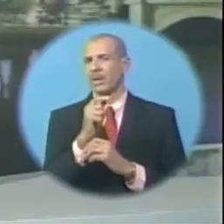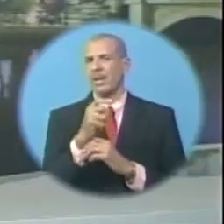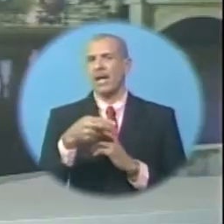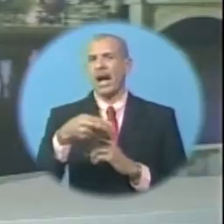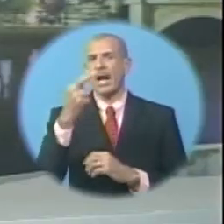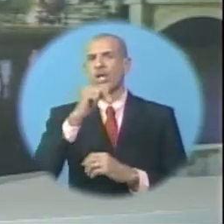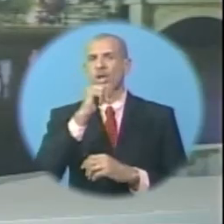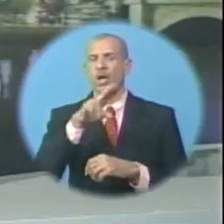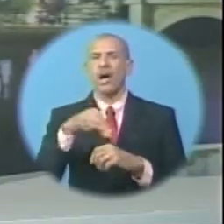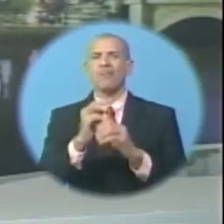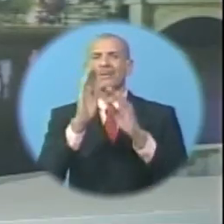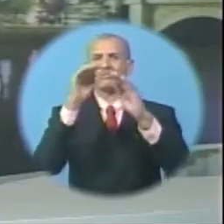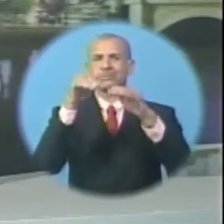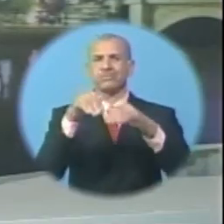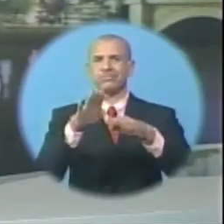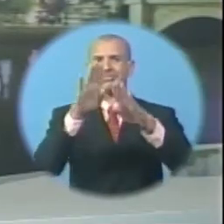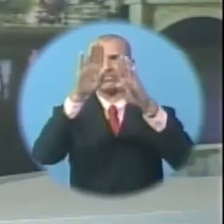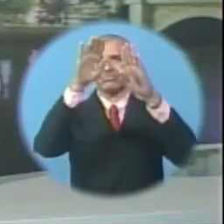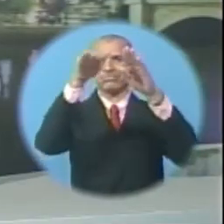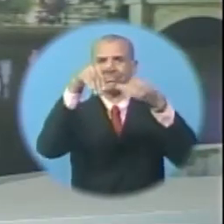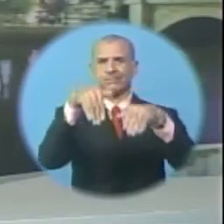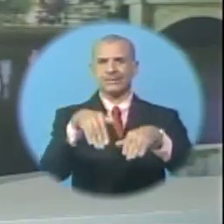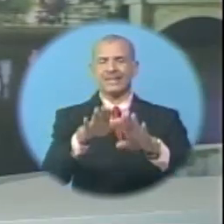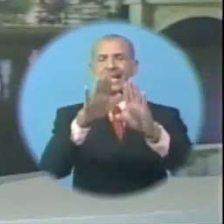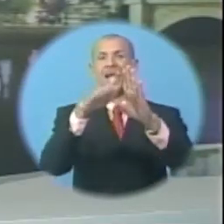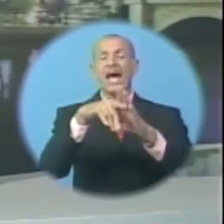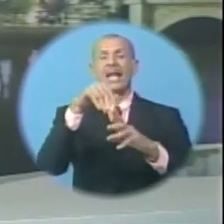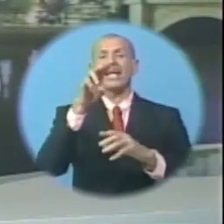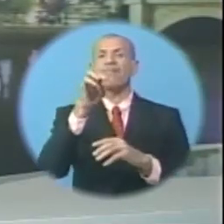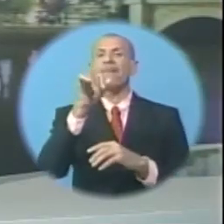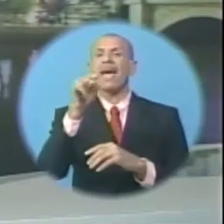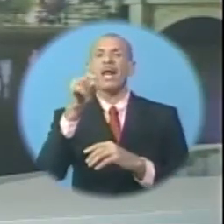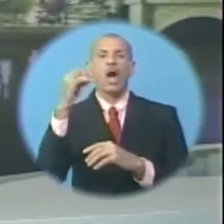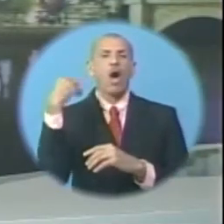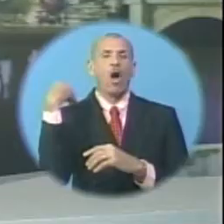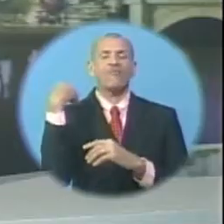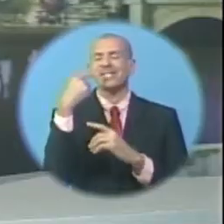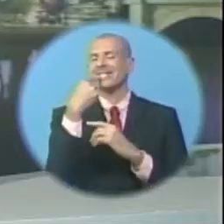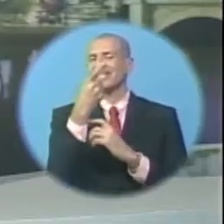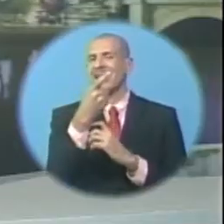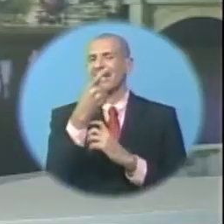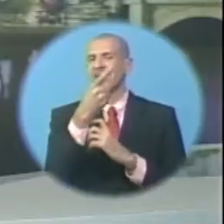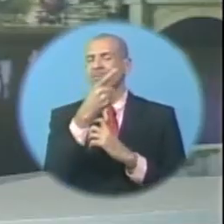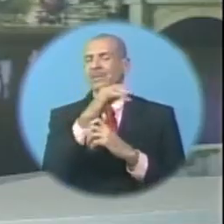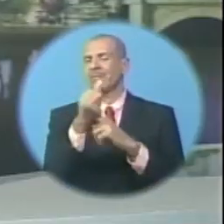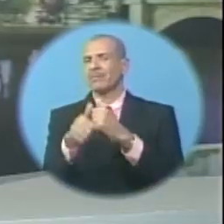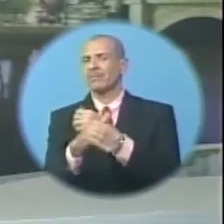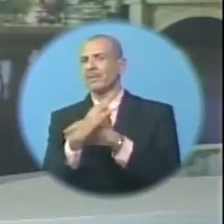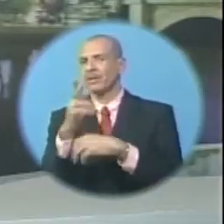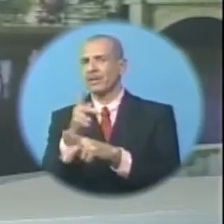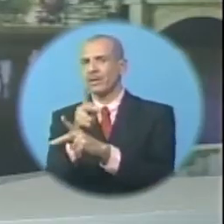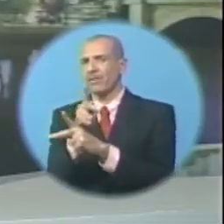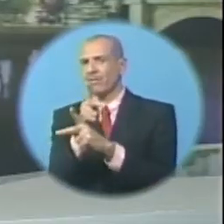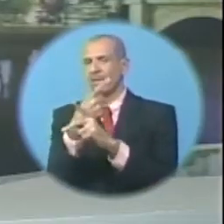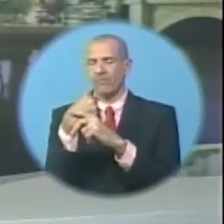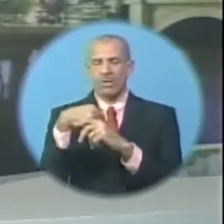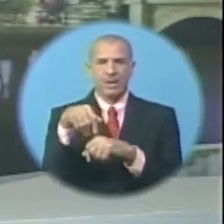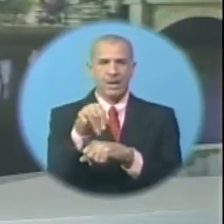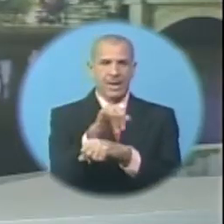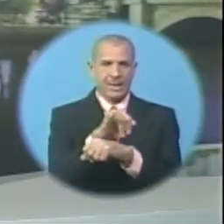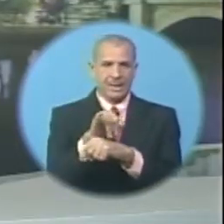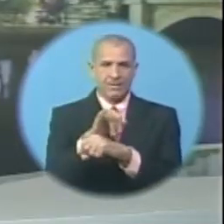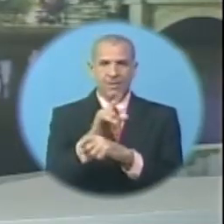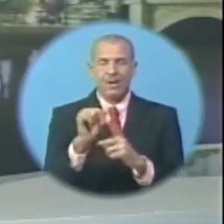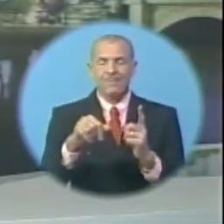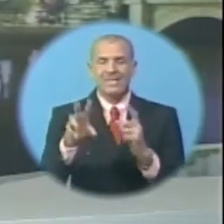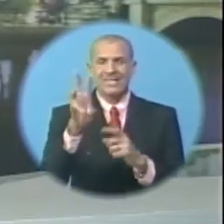normal sea swells. In fact, the Met Office has issued a high surf advisory and a small craft warning for the island from 6